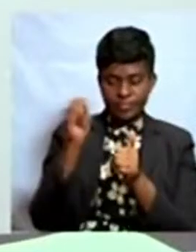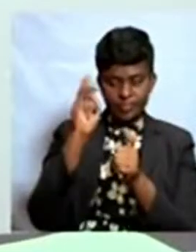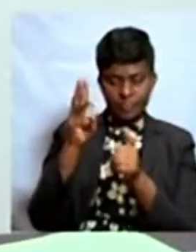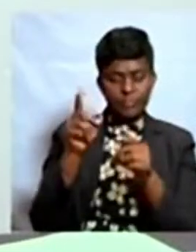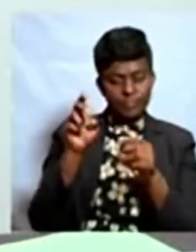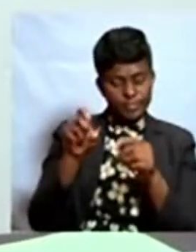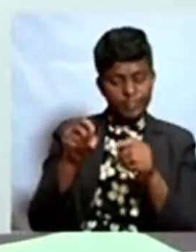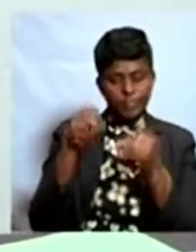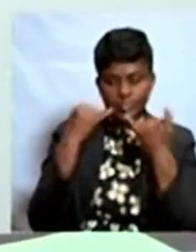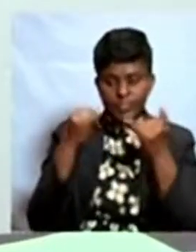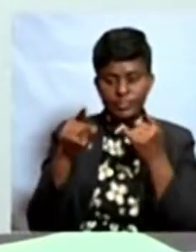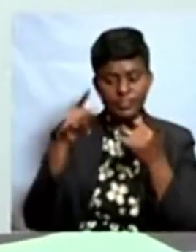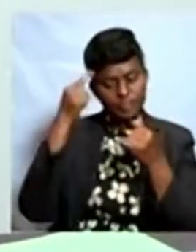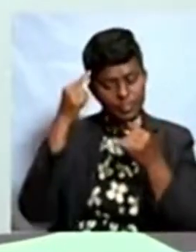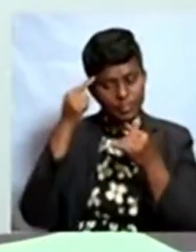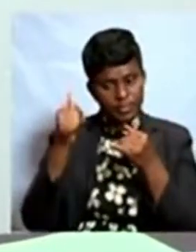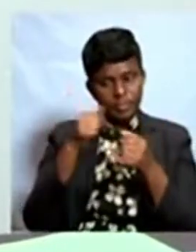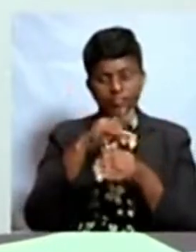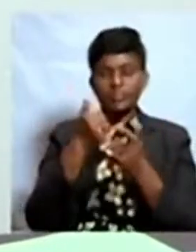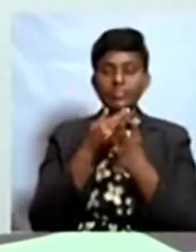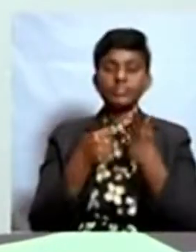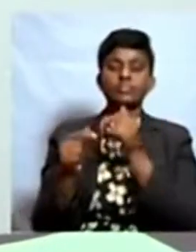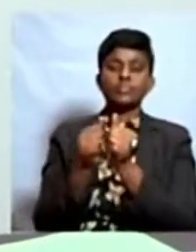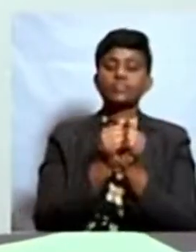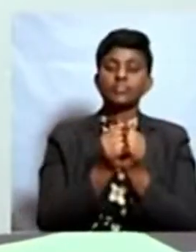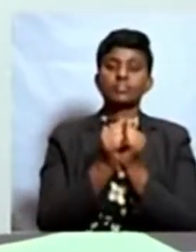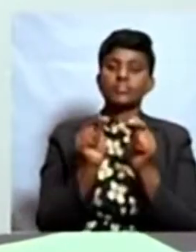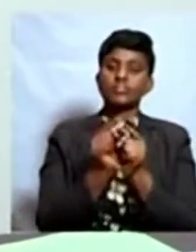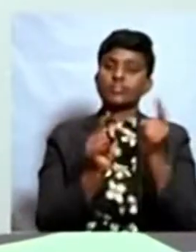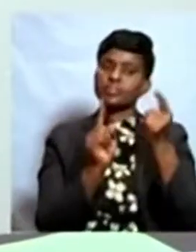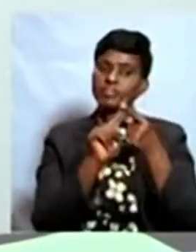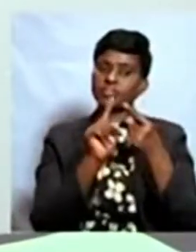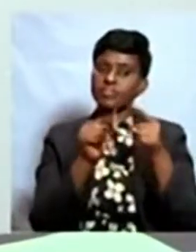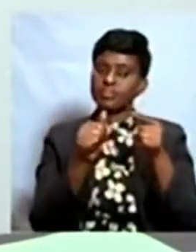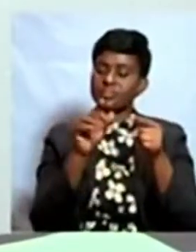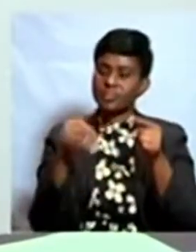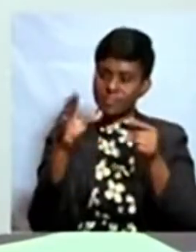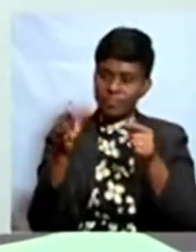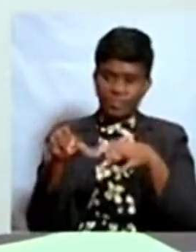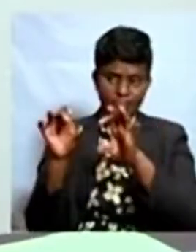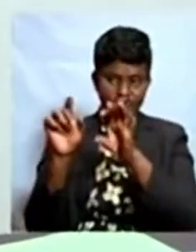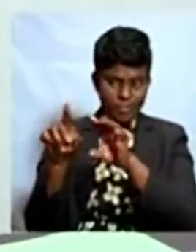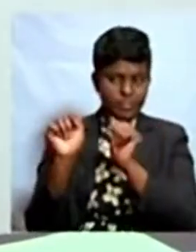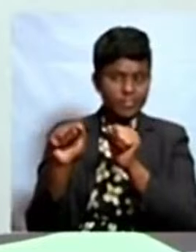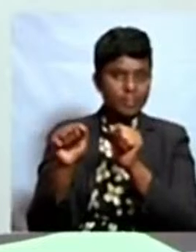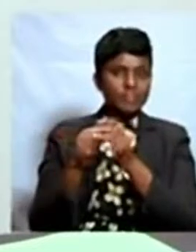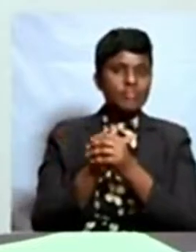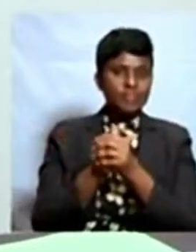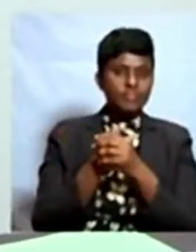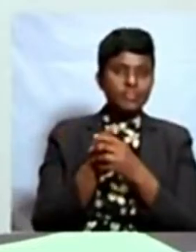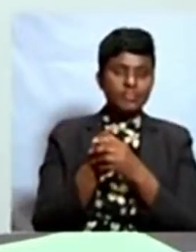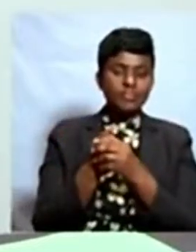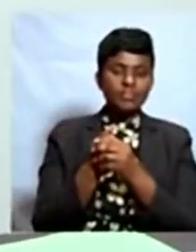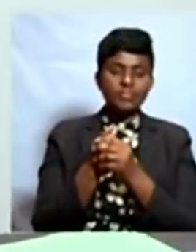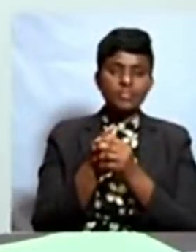brief government so that we are moving together as one, and we give them the go-ahead.